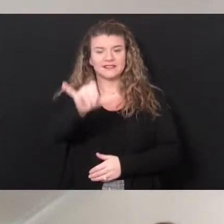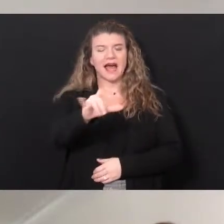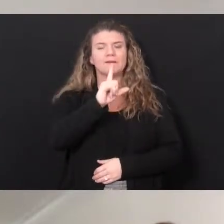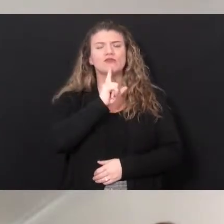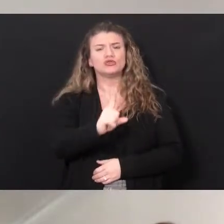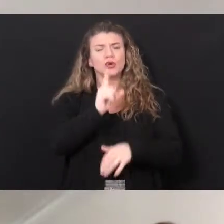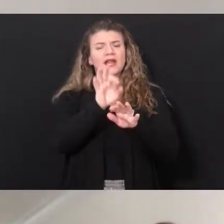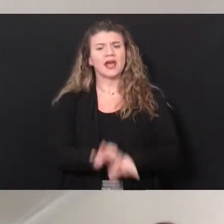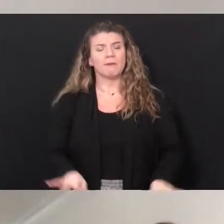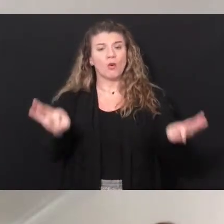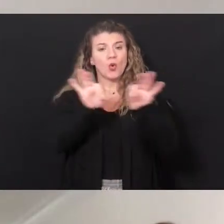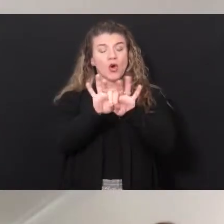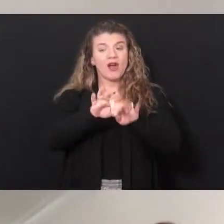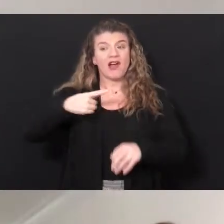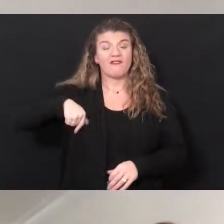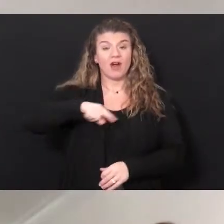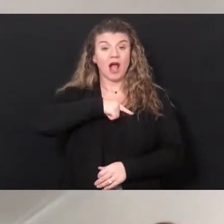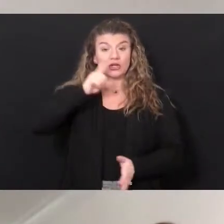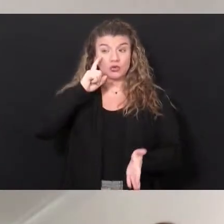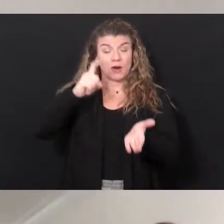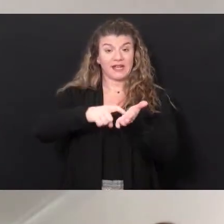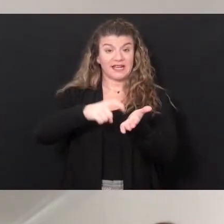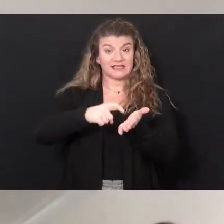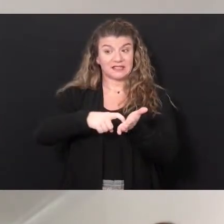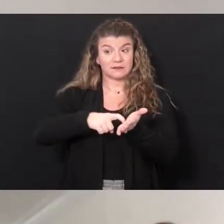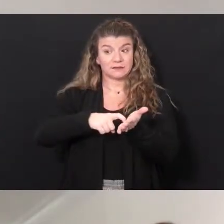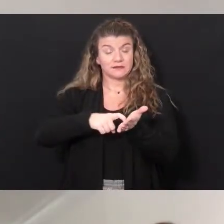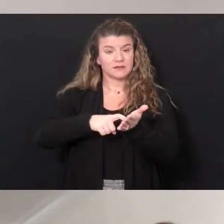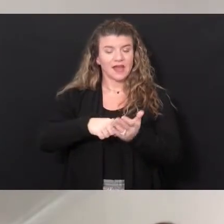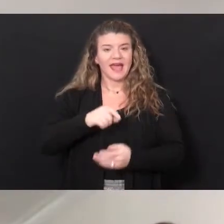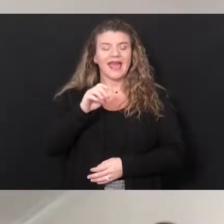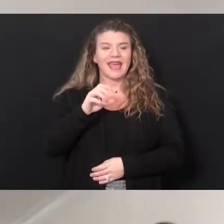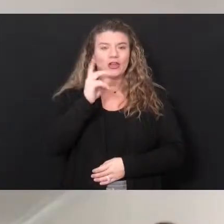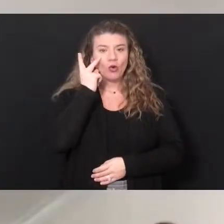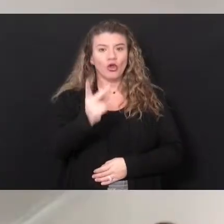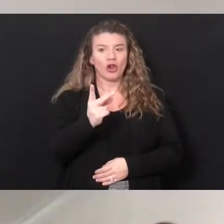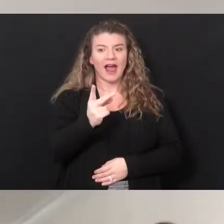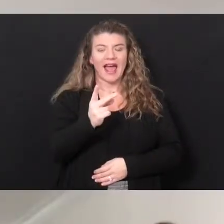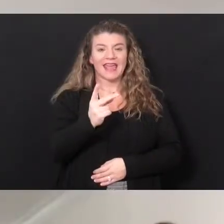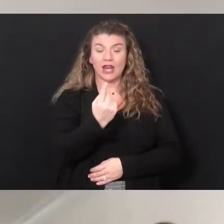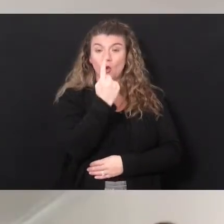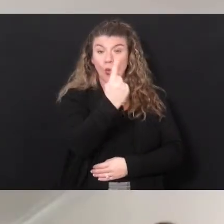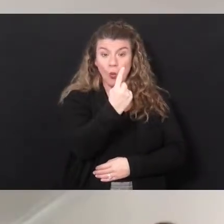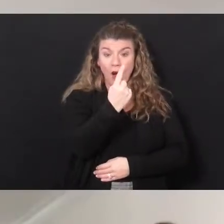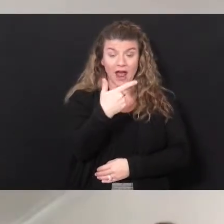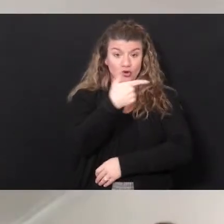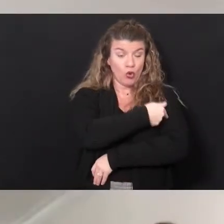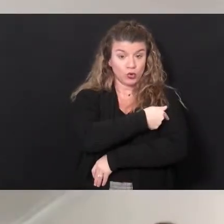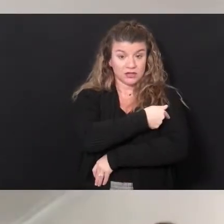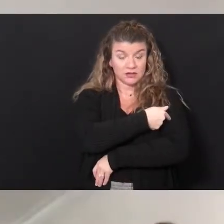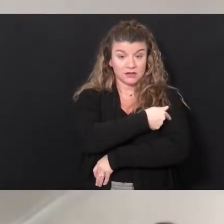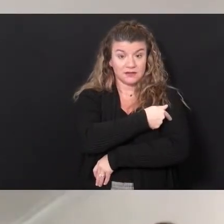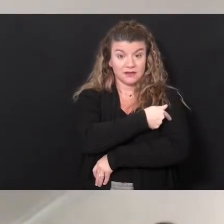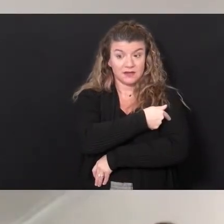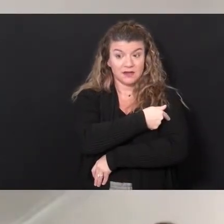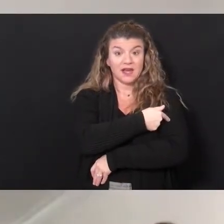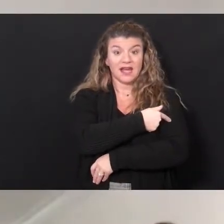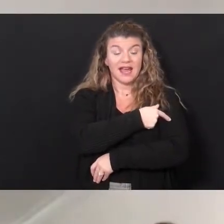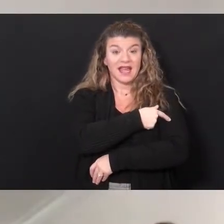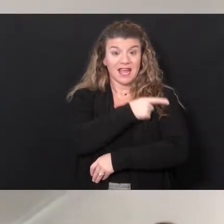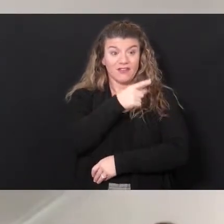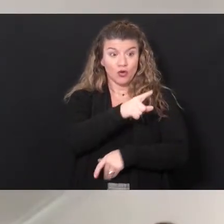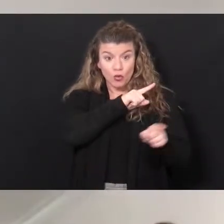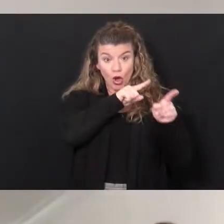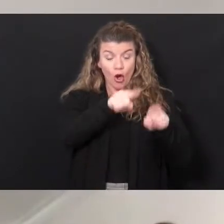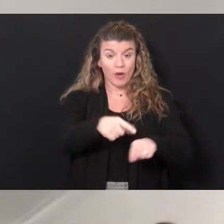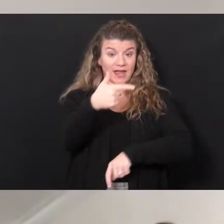really important for us to all recognize is it does look like getting a single dose of vaccine in people's arm,